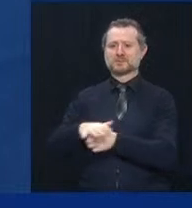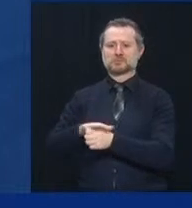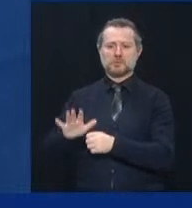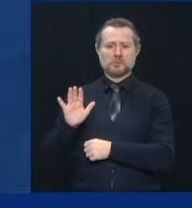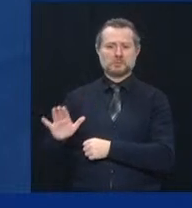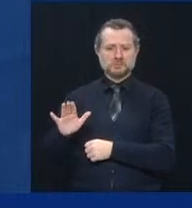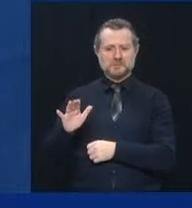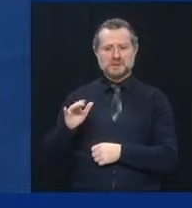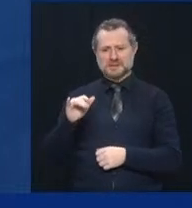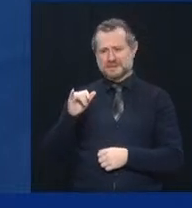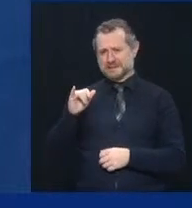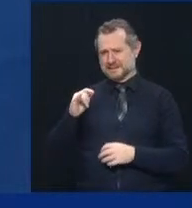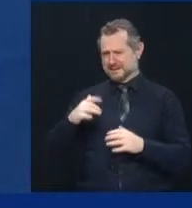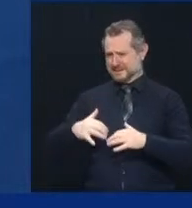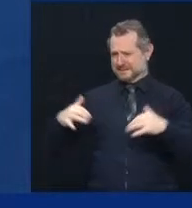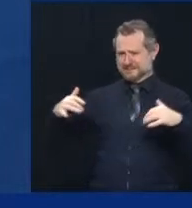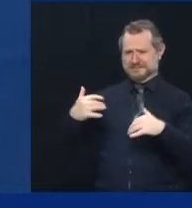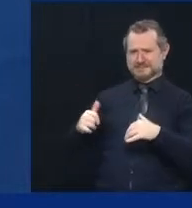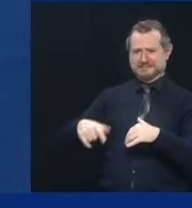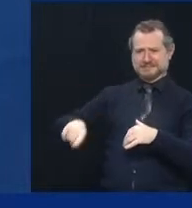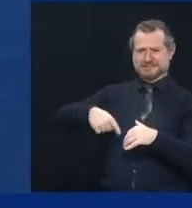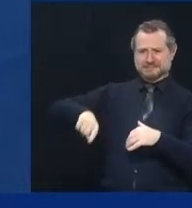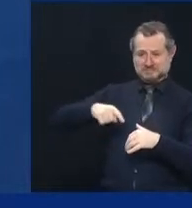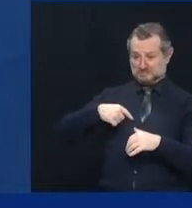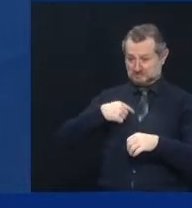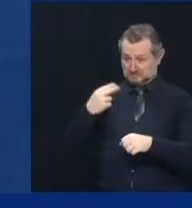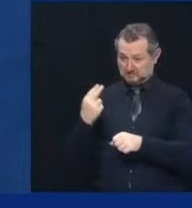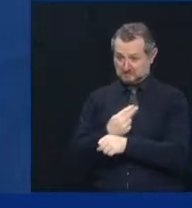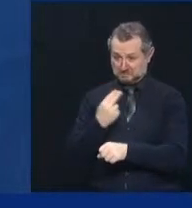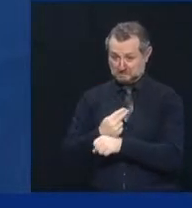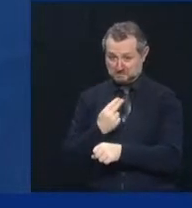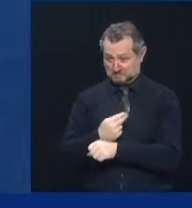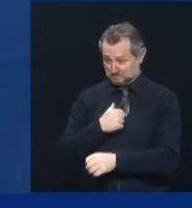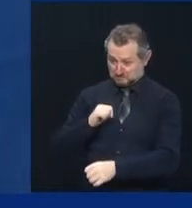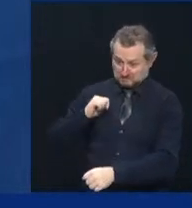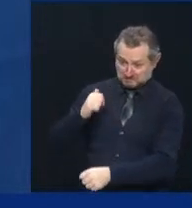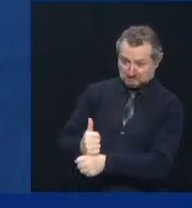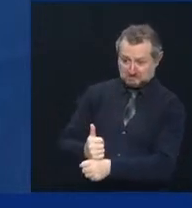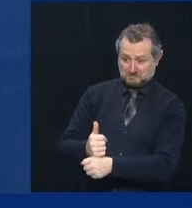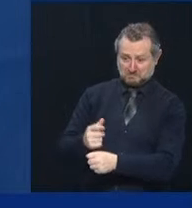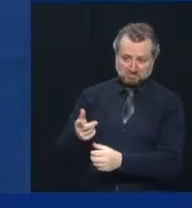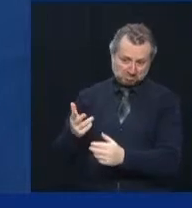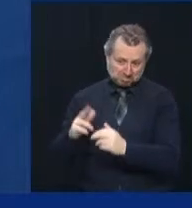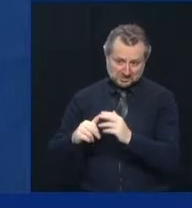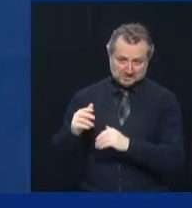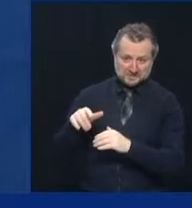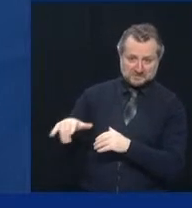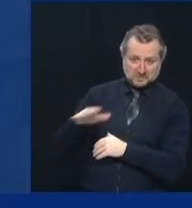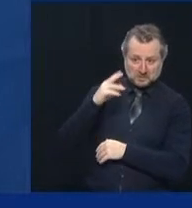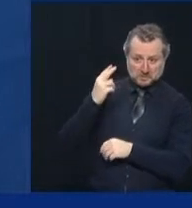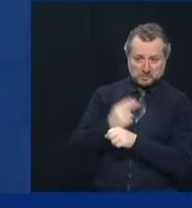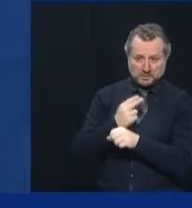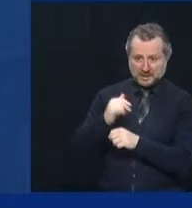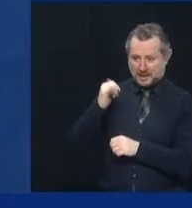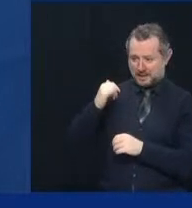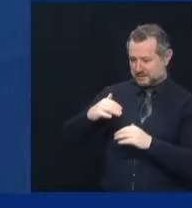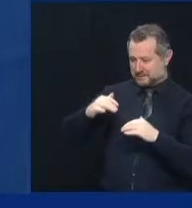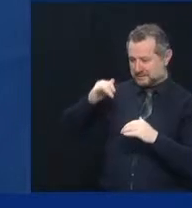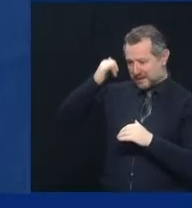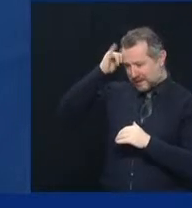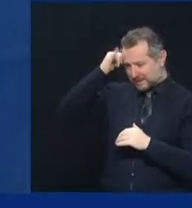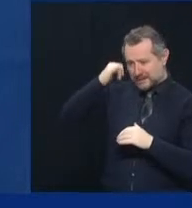together, where we set it up and make a real difference in through Yankee Stadium at a mass vaccination